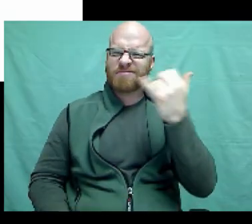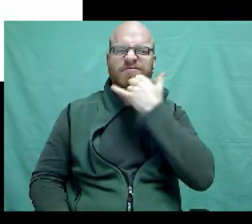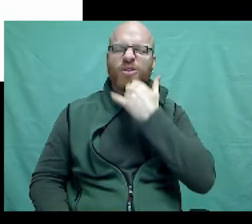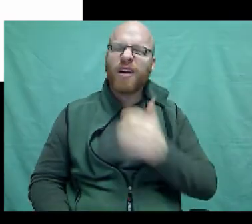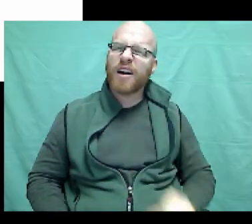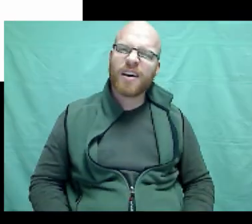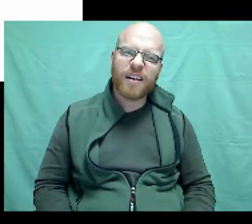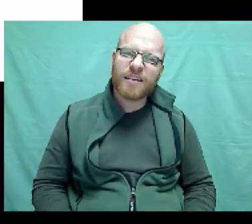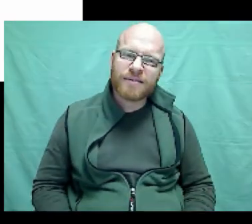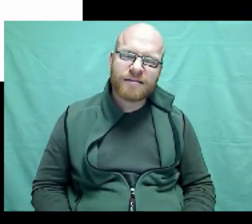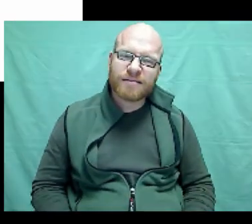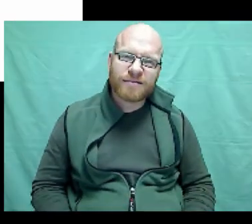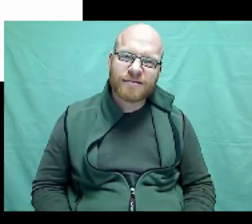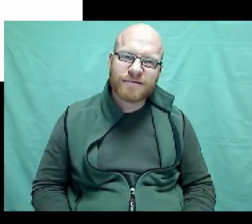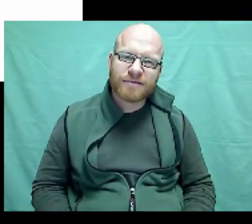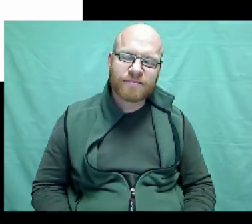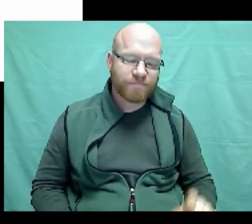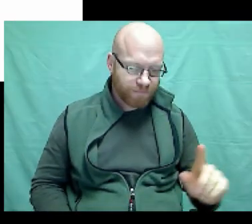something's wrong.